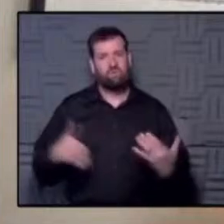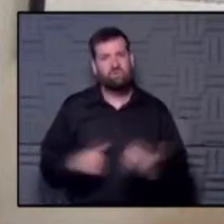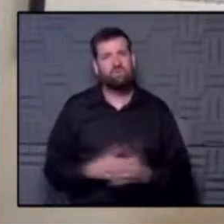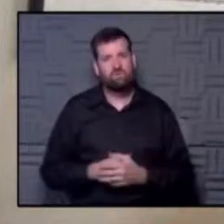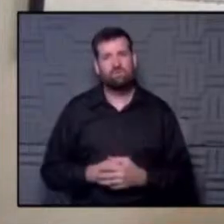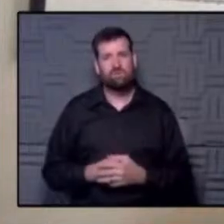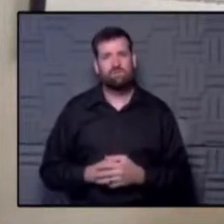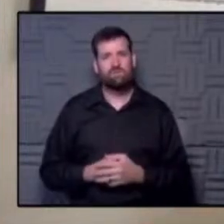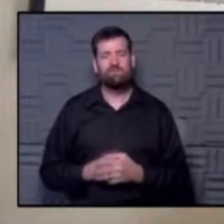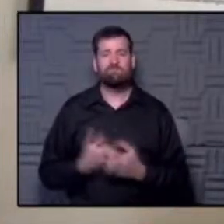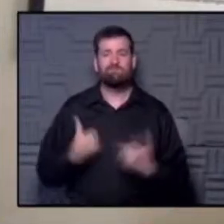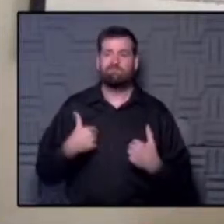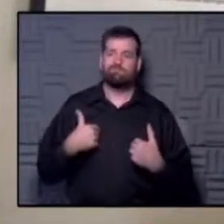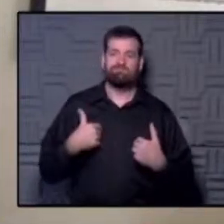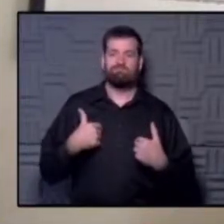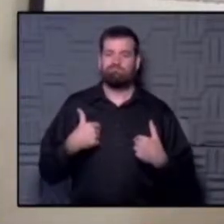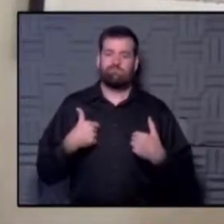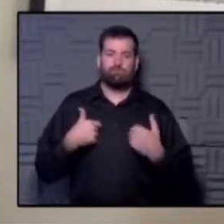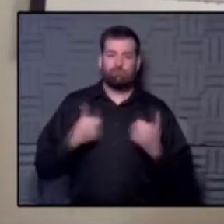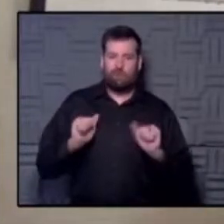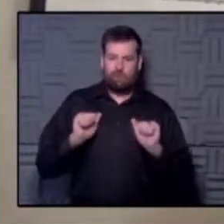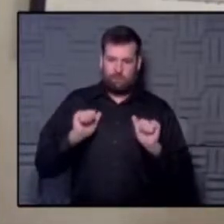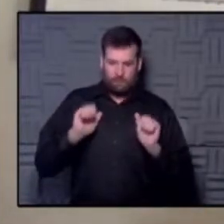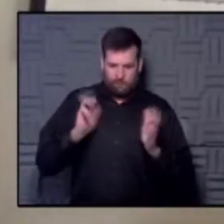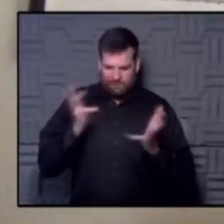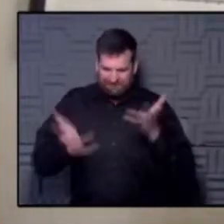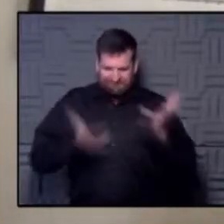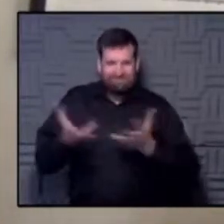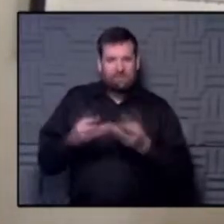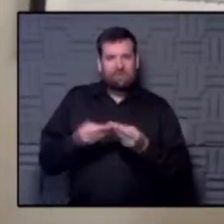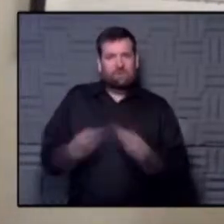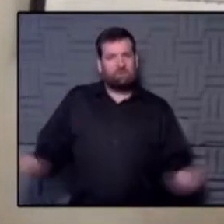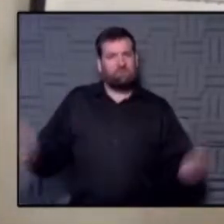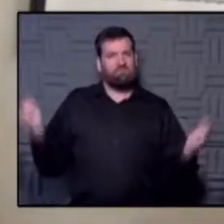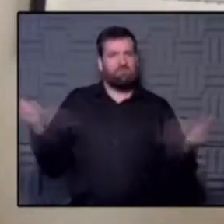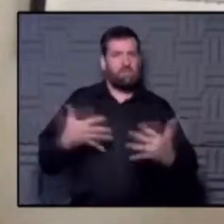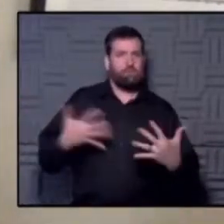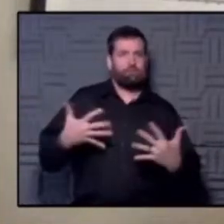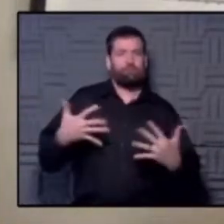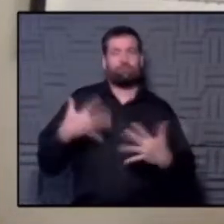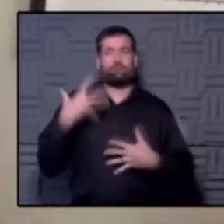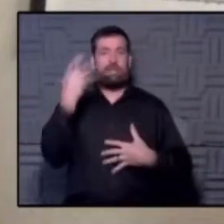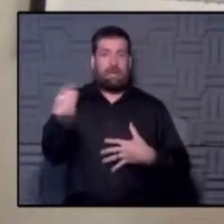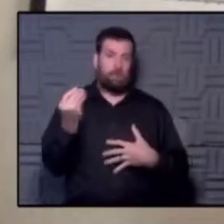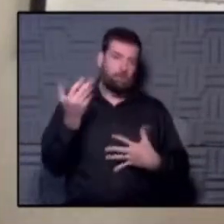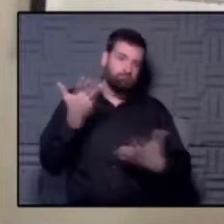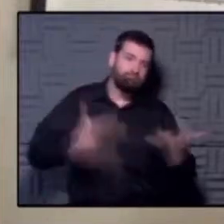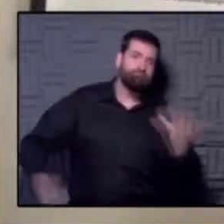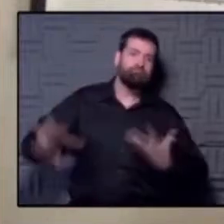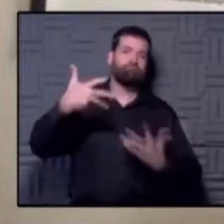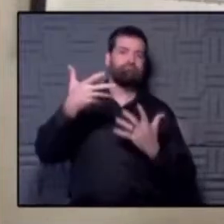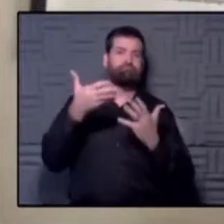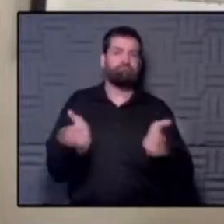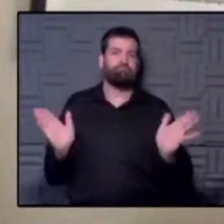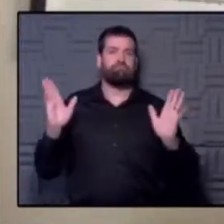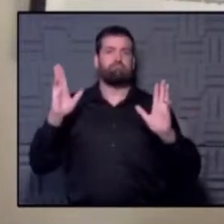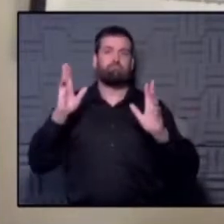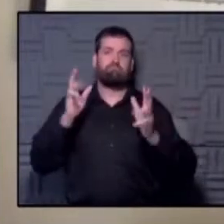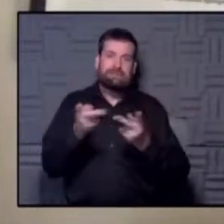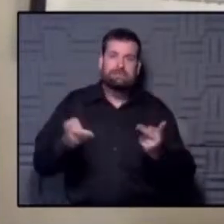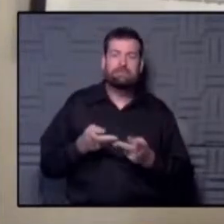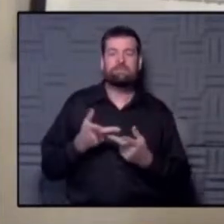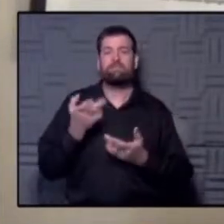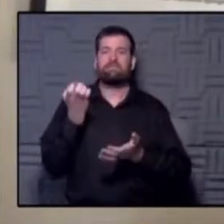We are trying to assuage people's fears about getting back out into public places, into the